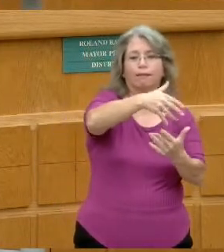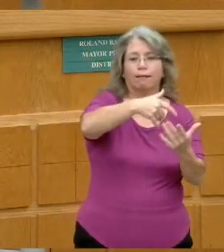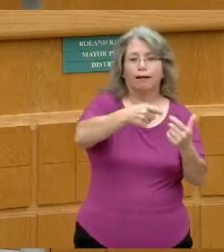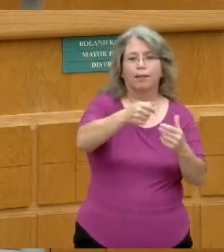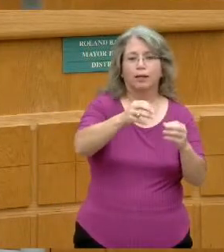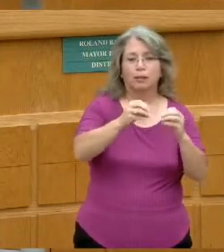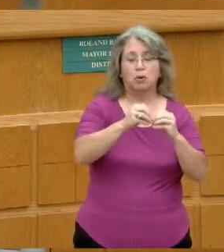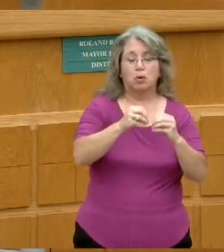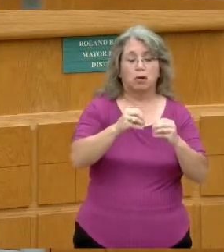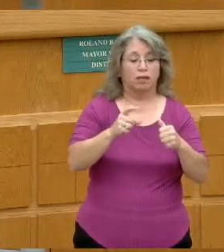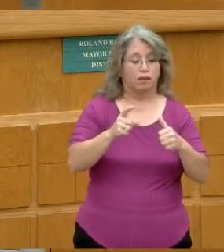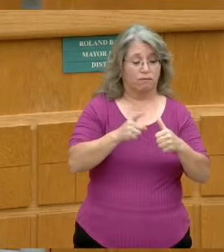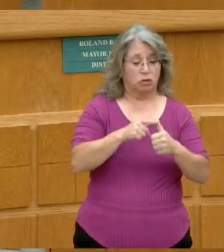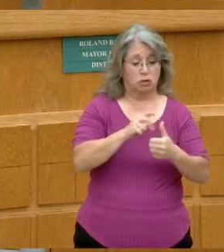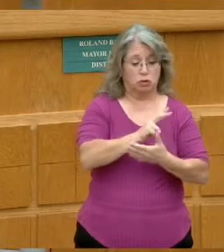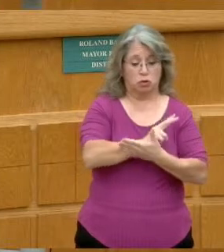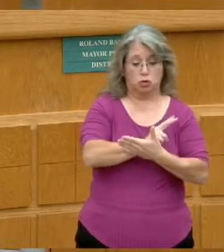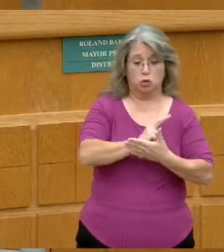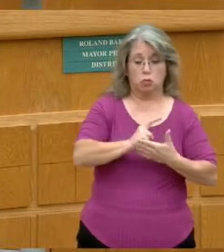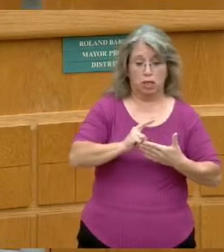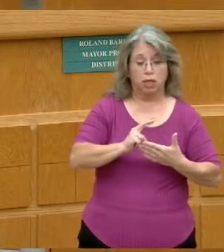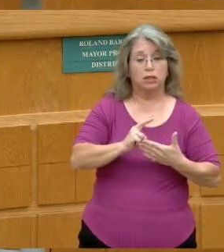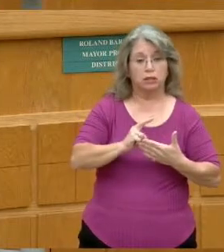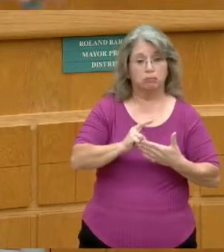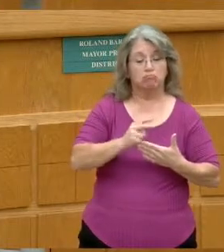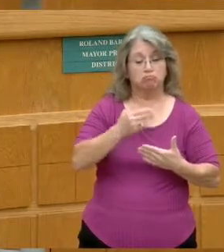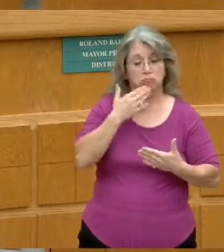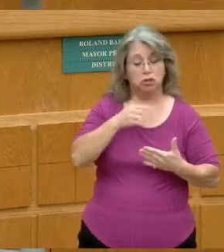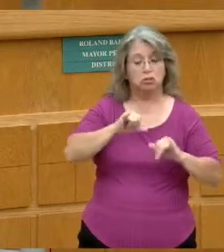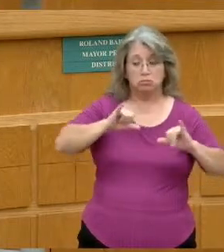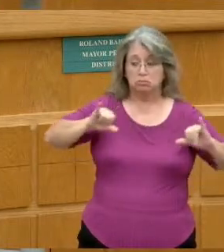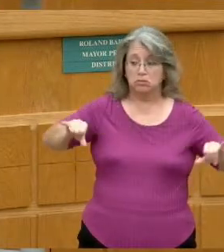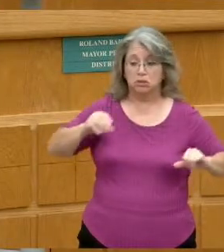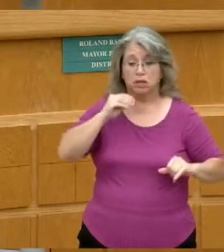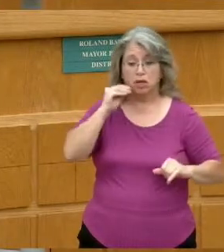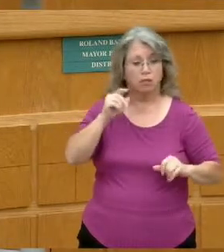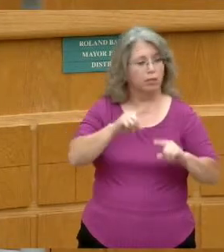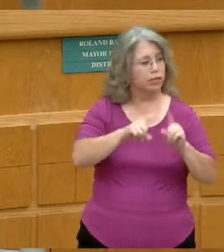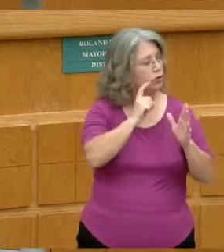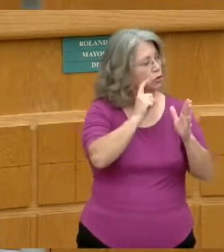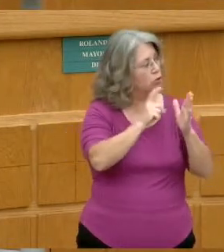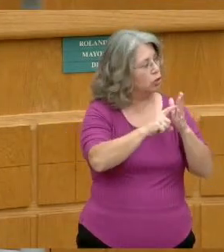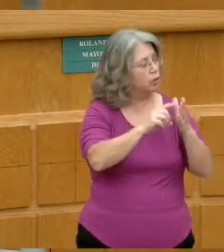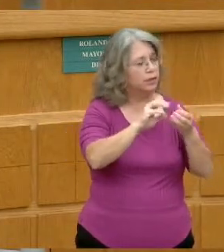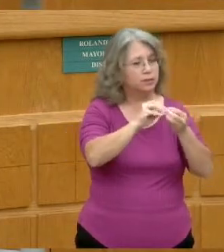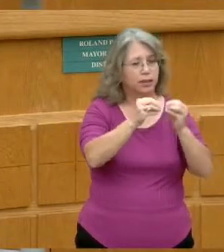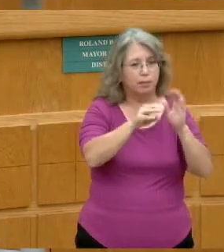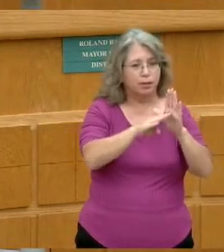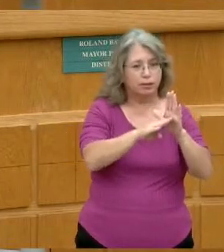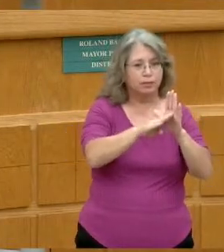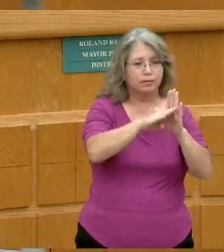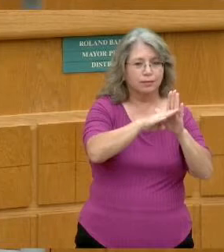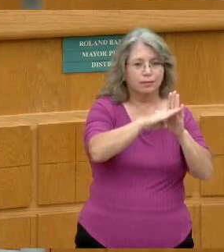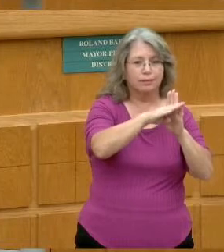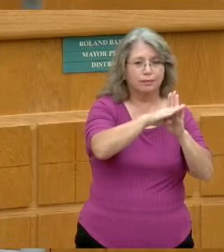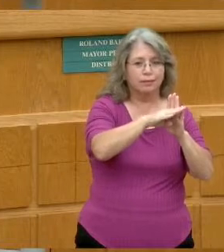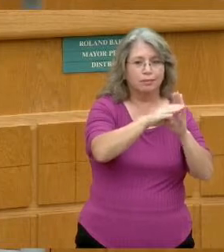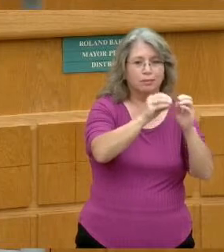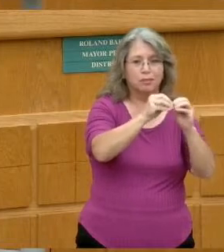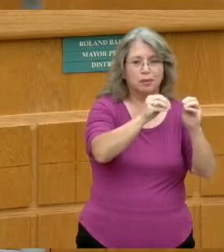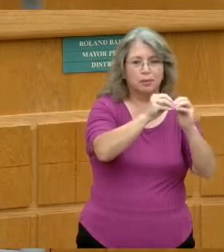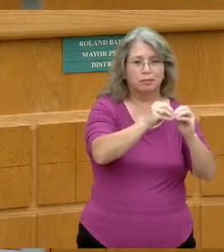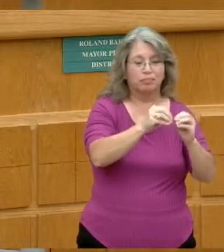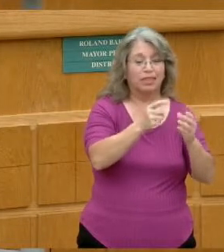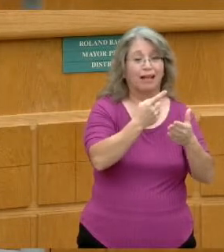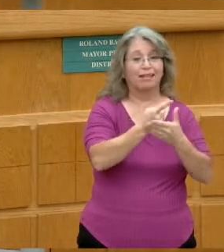2 weeks of the stay at home. And that's what you're seeing here in the increase that's occurring in these numbers. Now, last week, we were